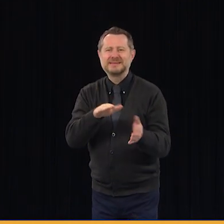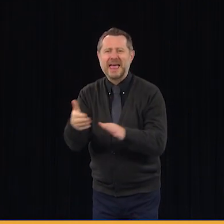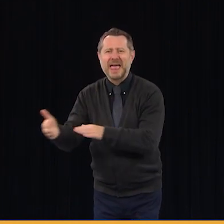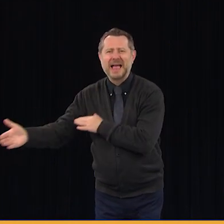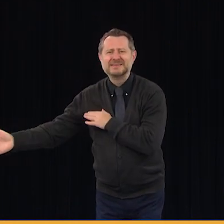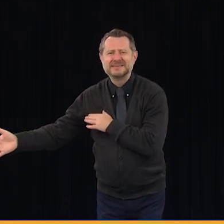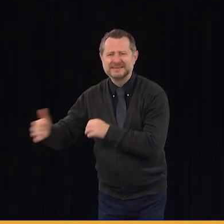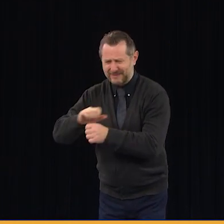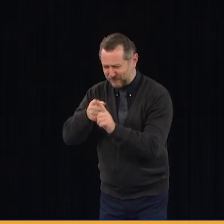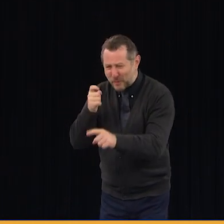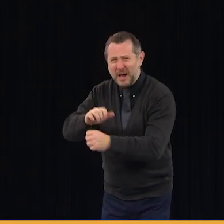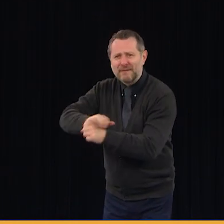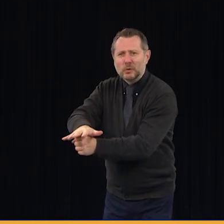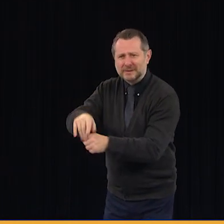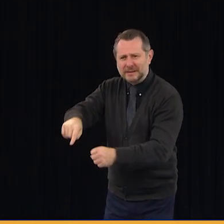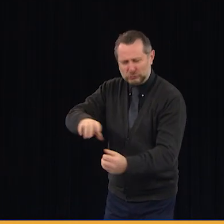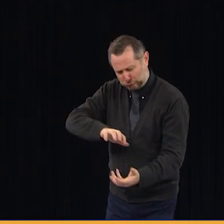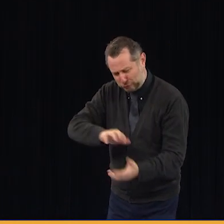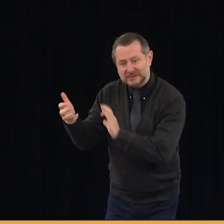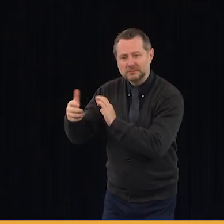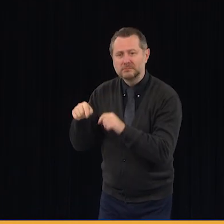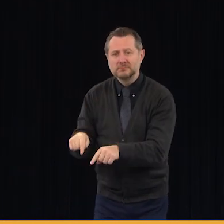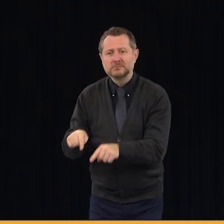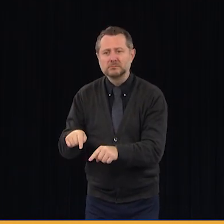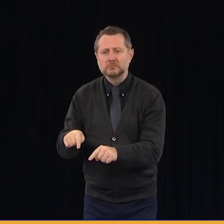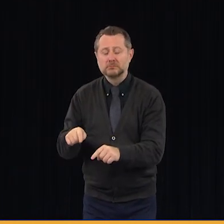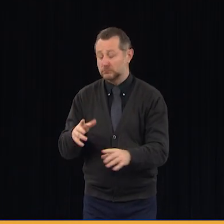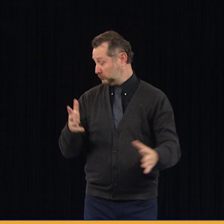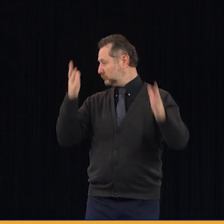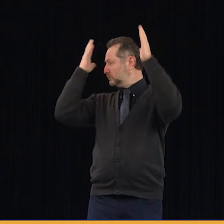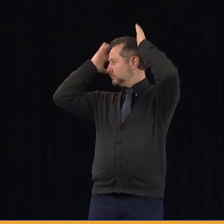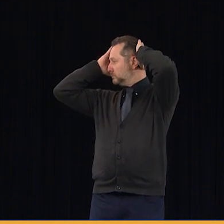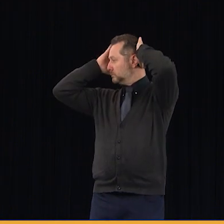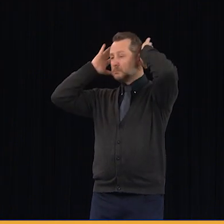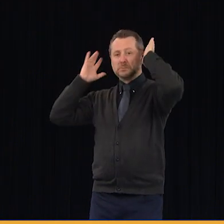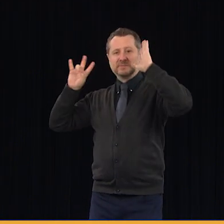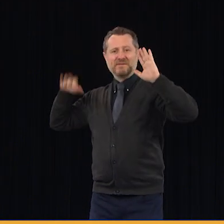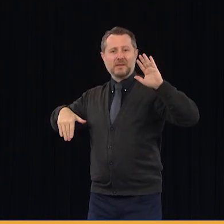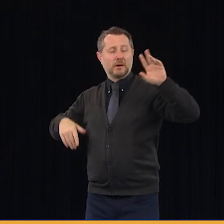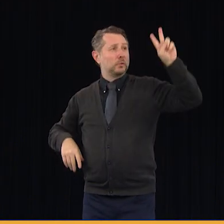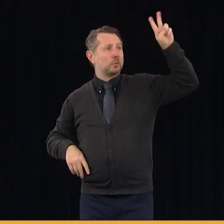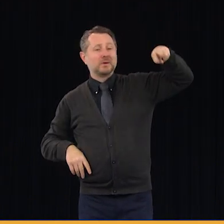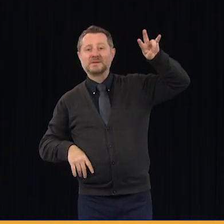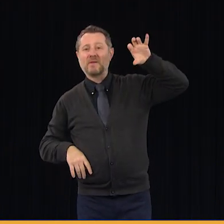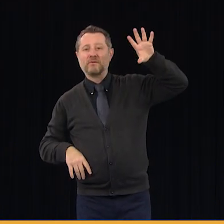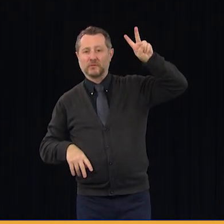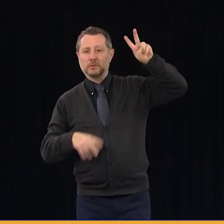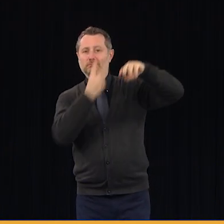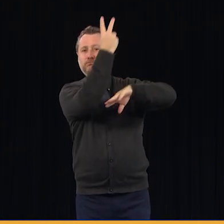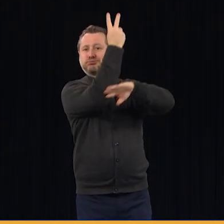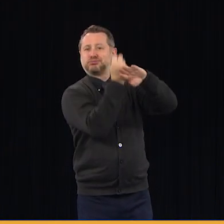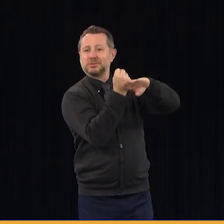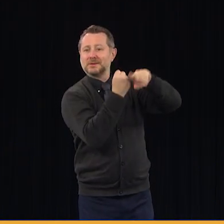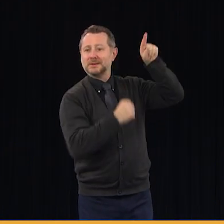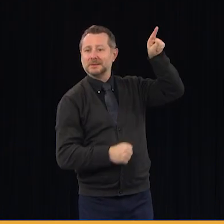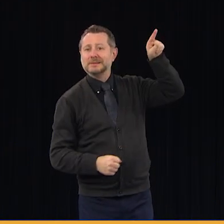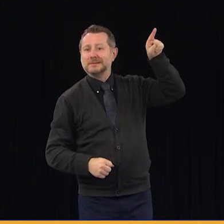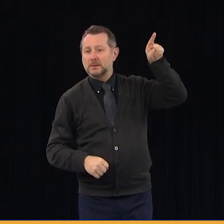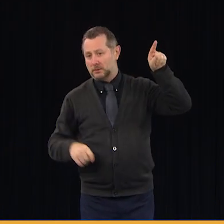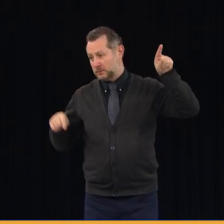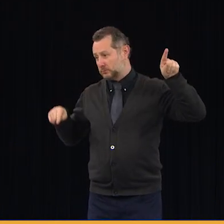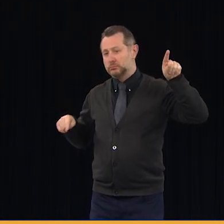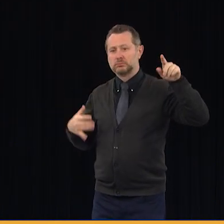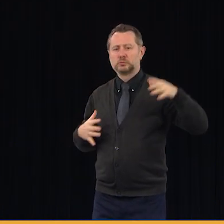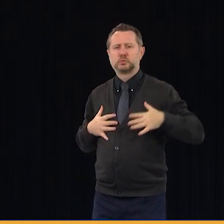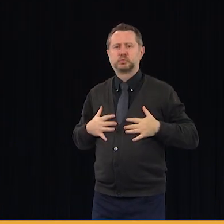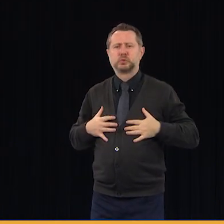That is so shocking and painful and breathtaking. I don't even have the words